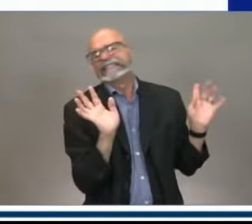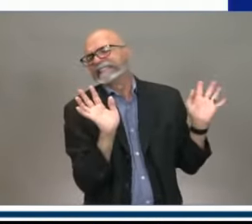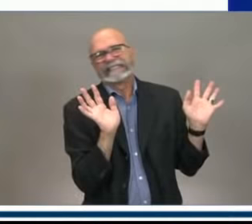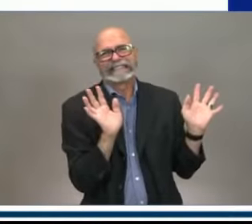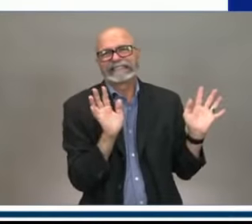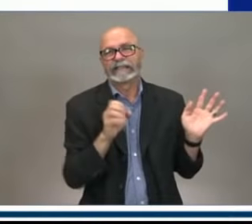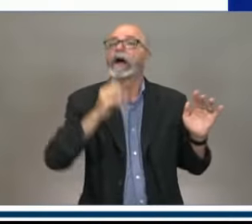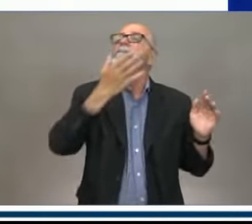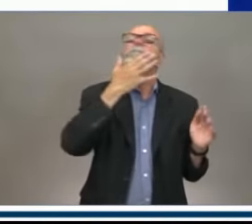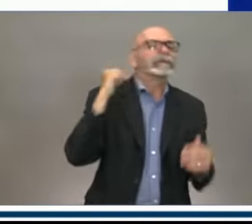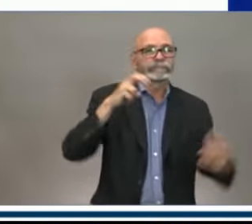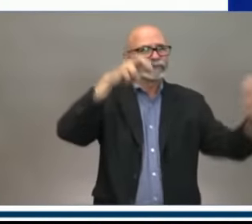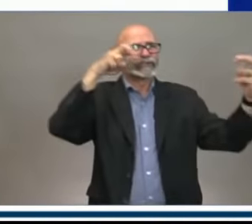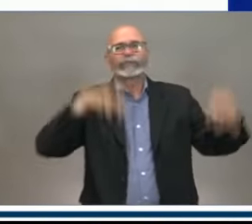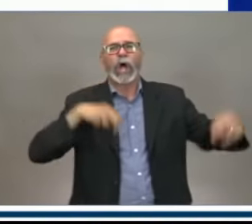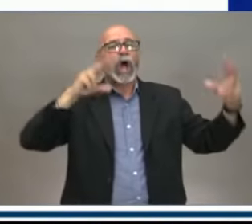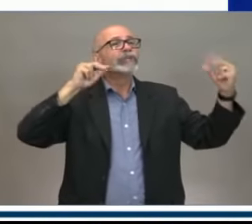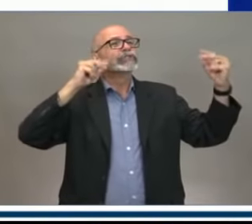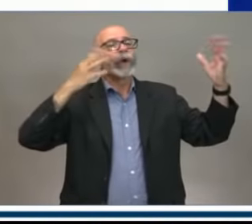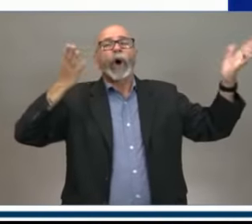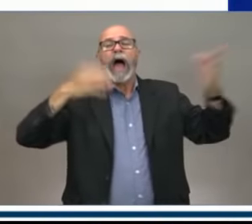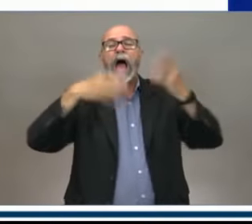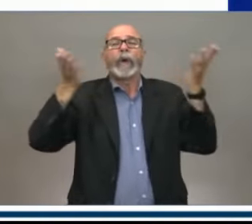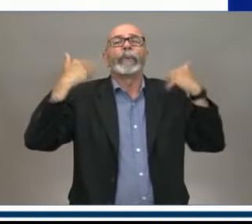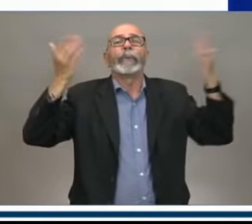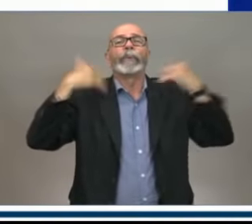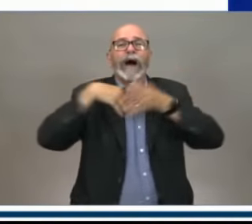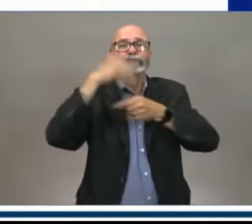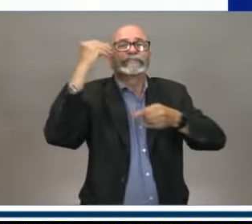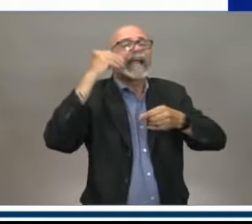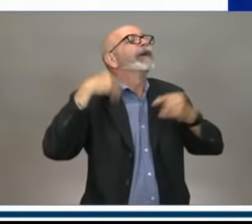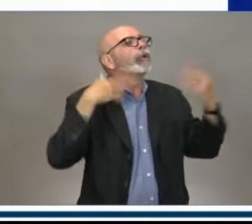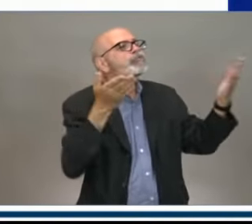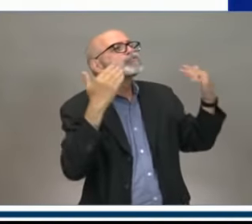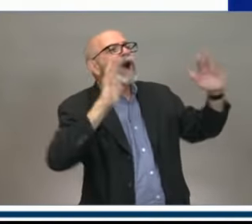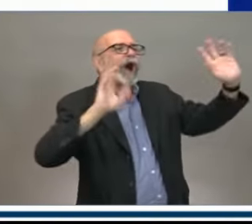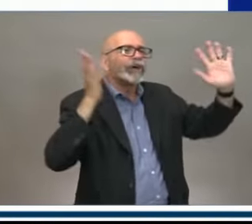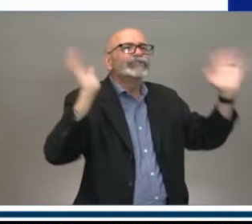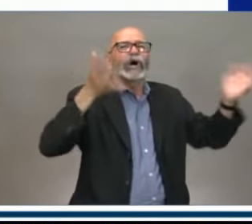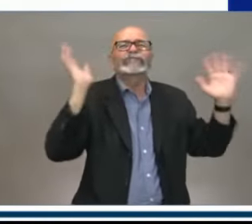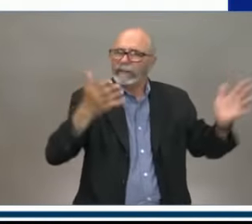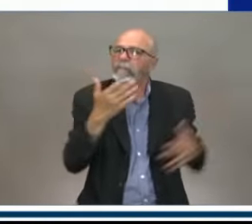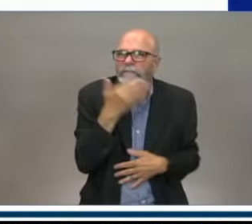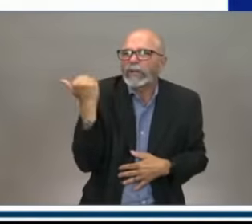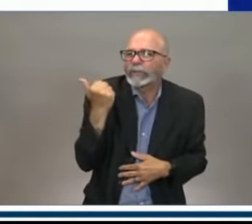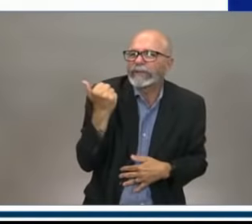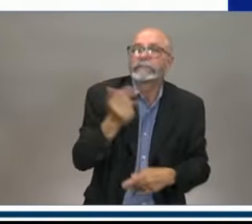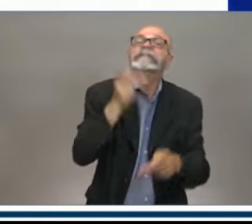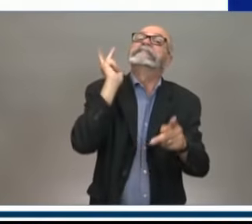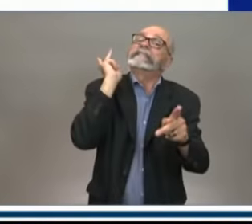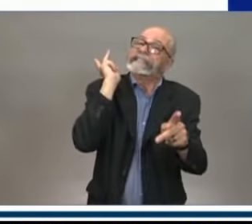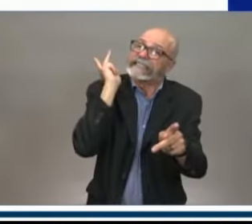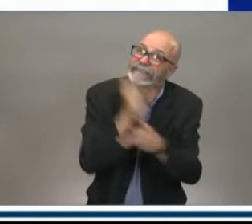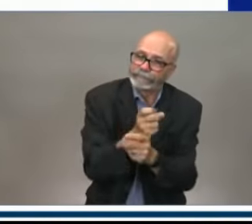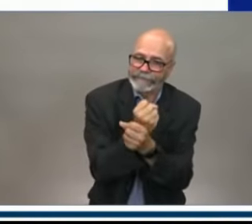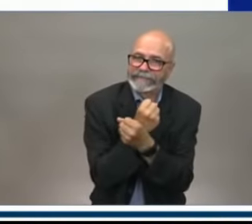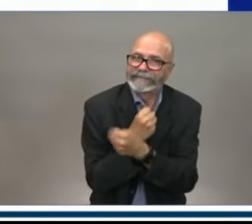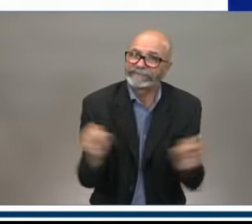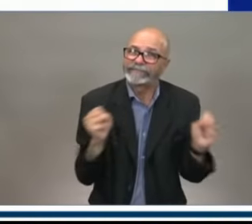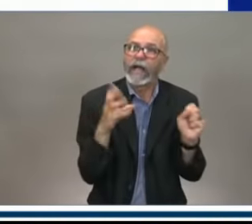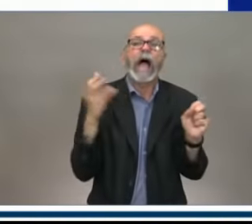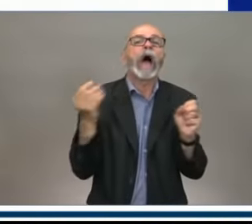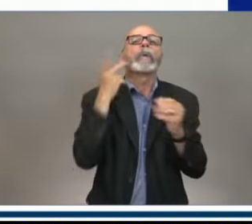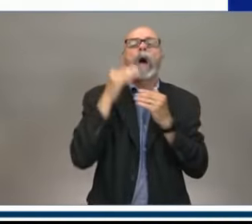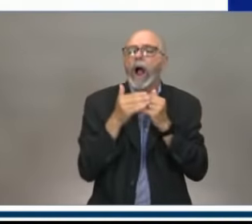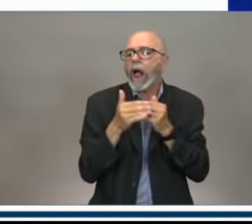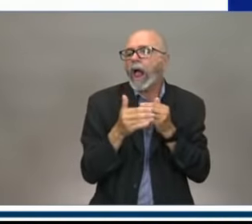step. And if we properly do this and keep everyone safe, we will be able to get that hug when the time is right.